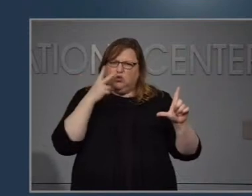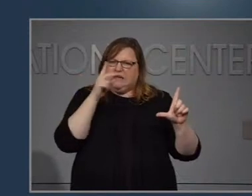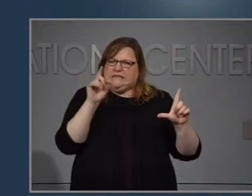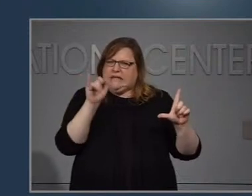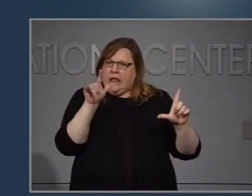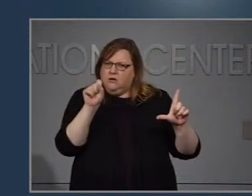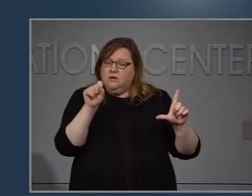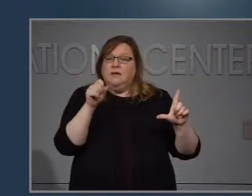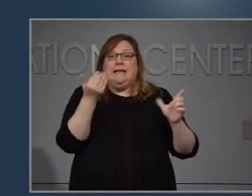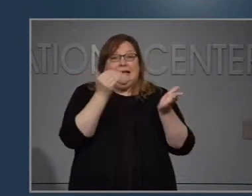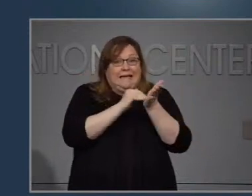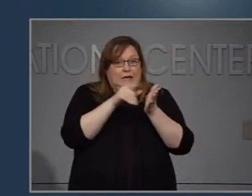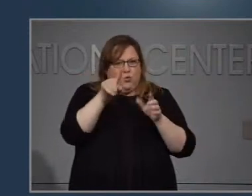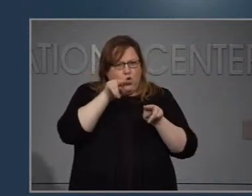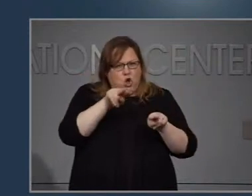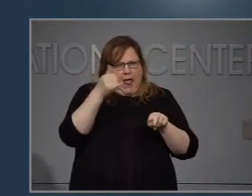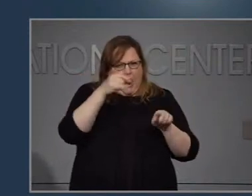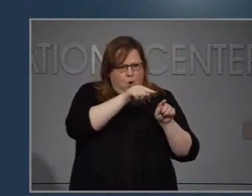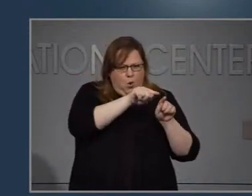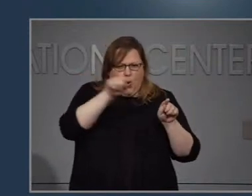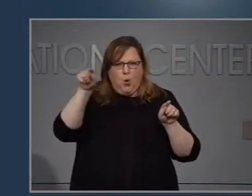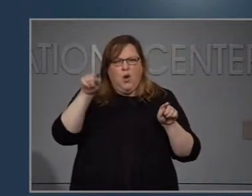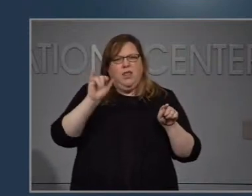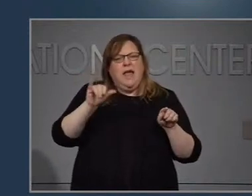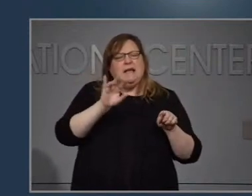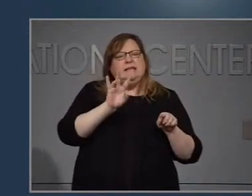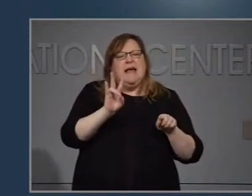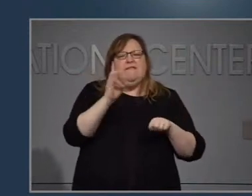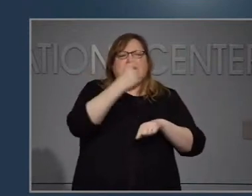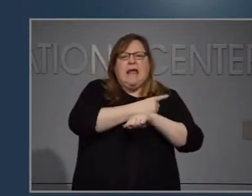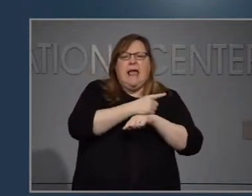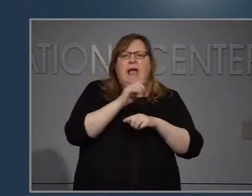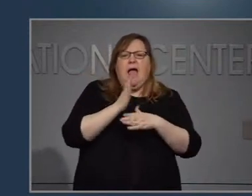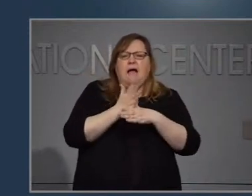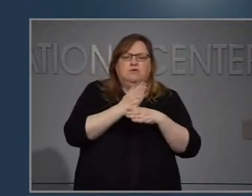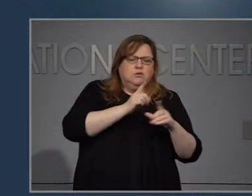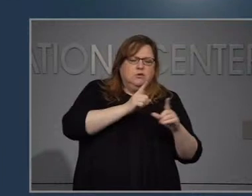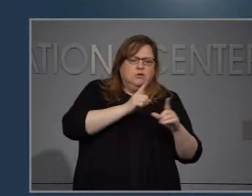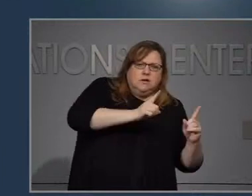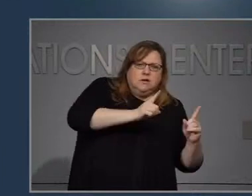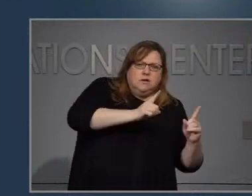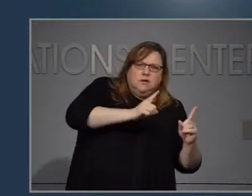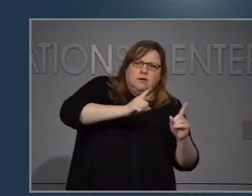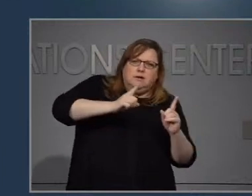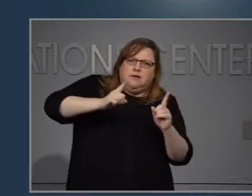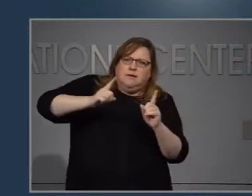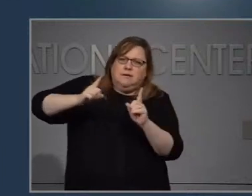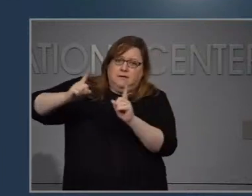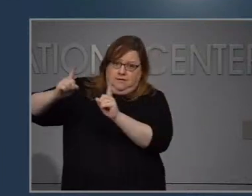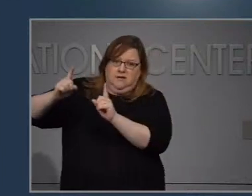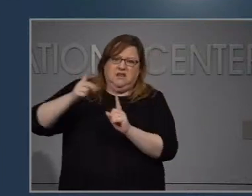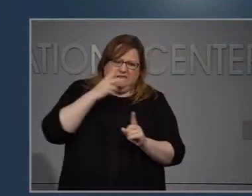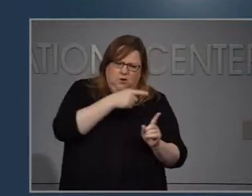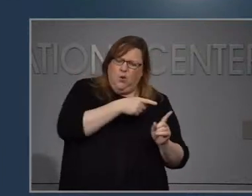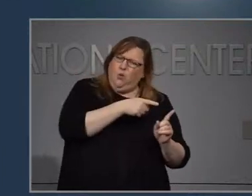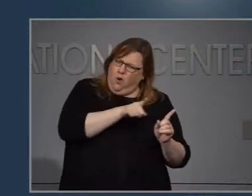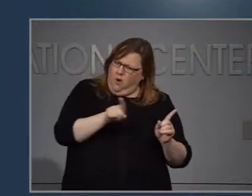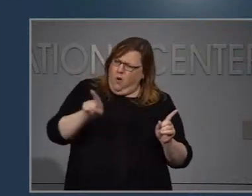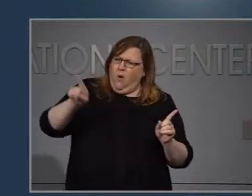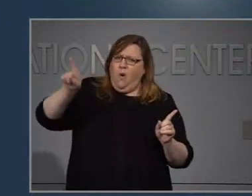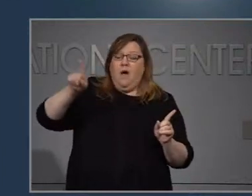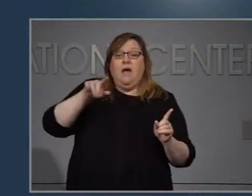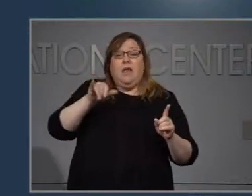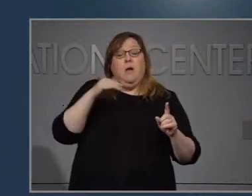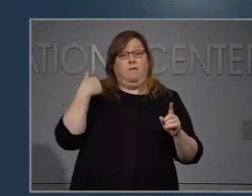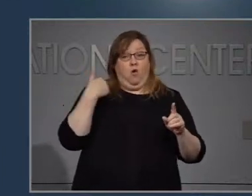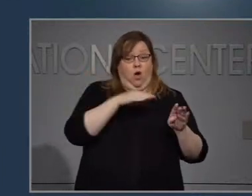looking at the yellow line, our 7-day rolling average, this metric is trending up, and you can see it's accelerating, and the slope of the line